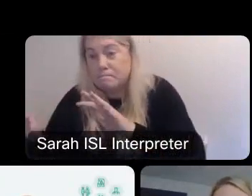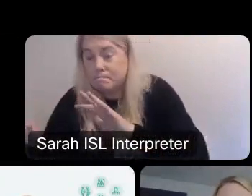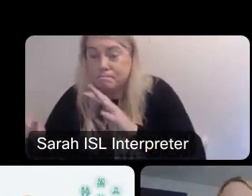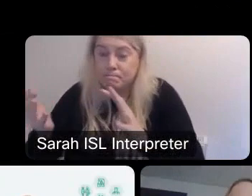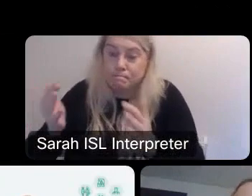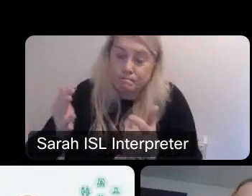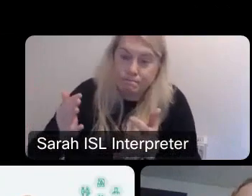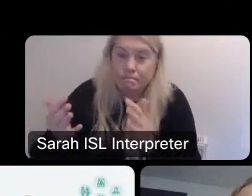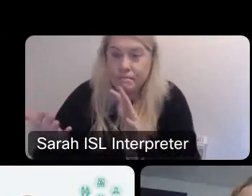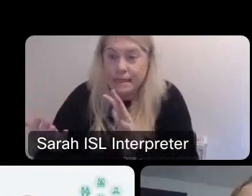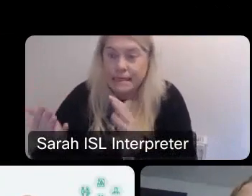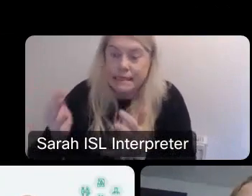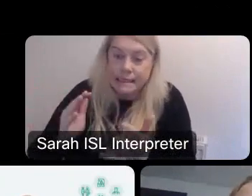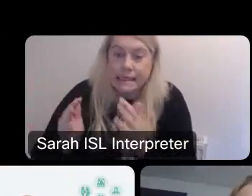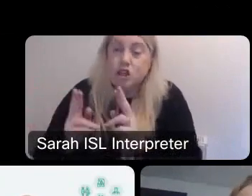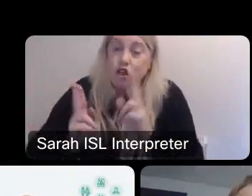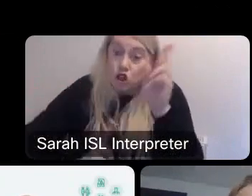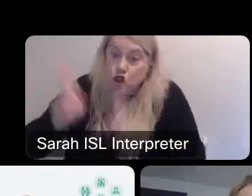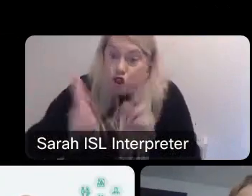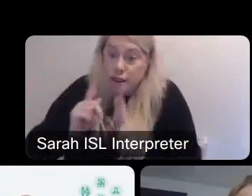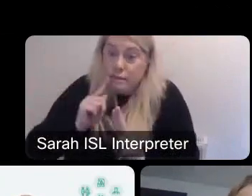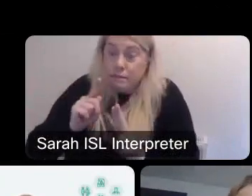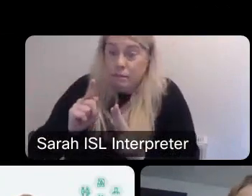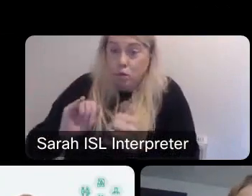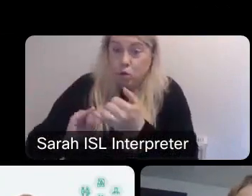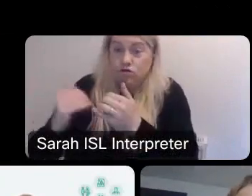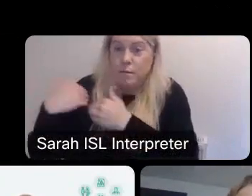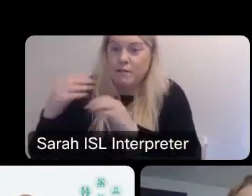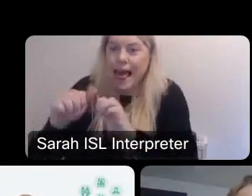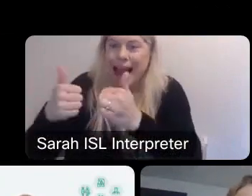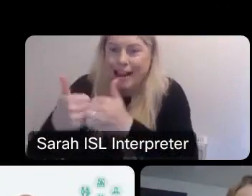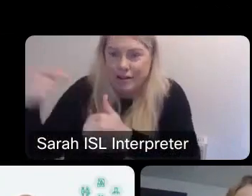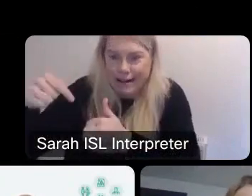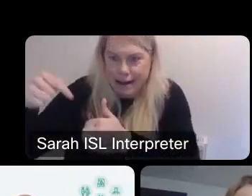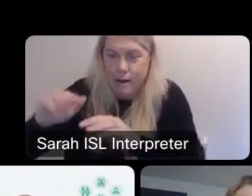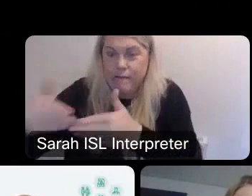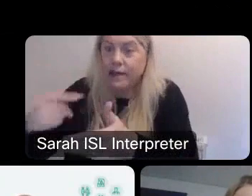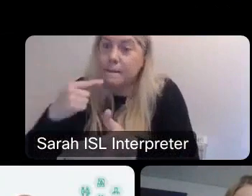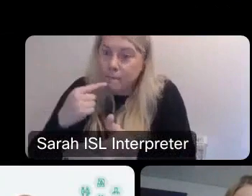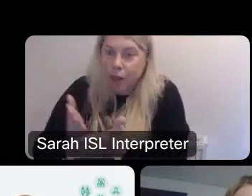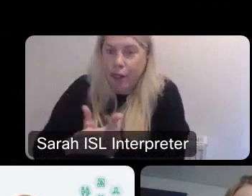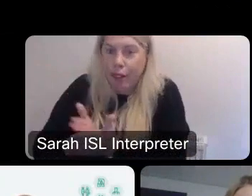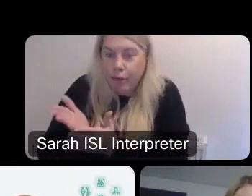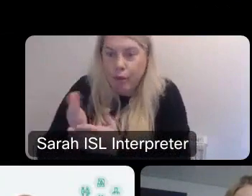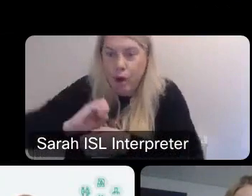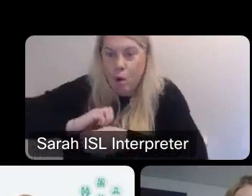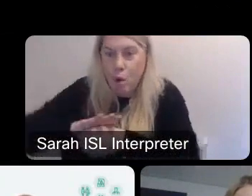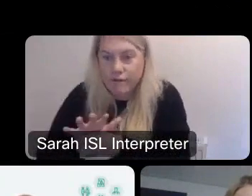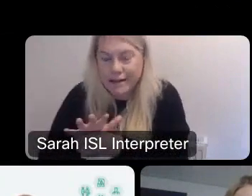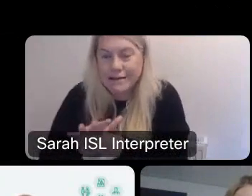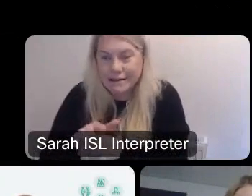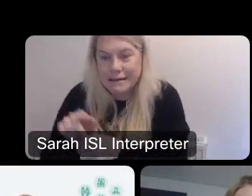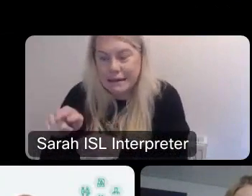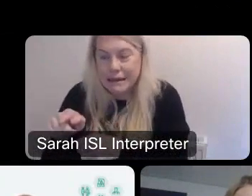be the agency that caters for that. However, during COVID, it